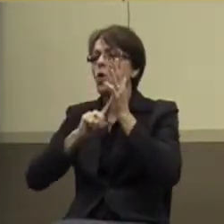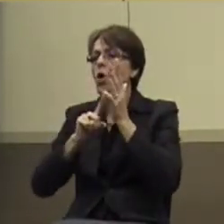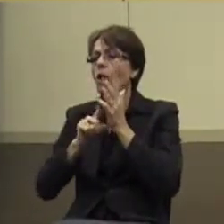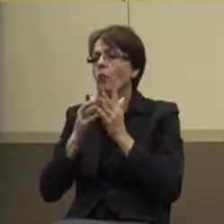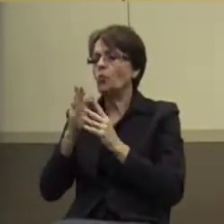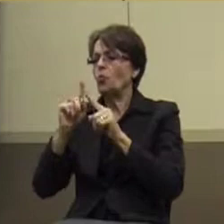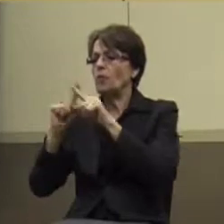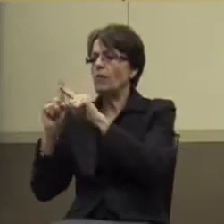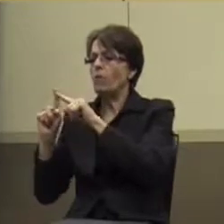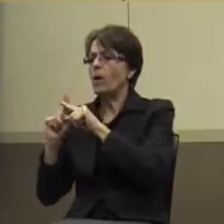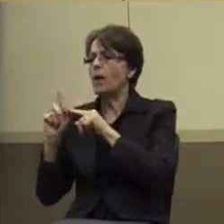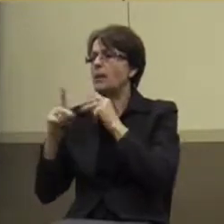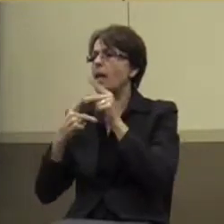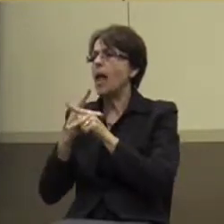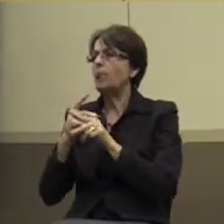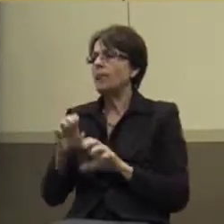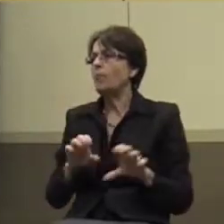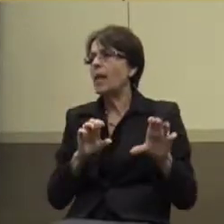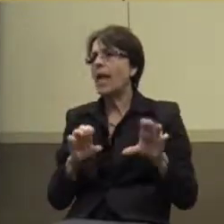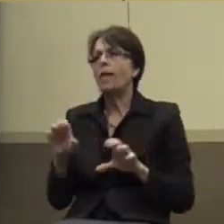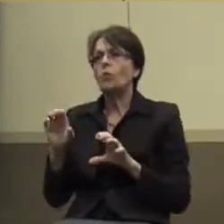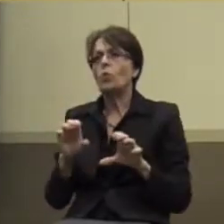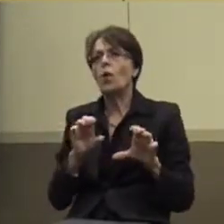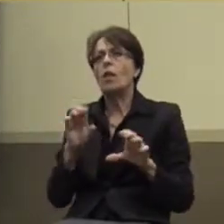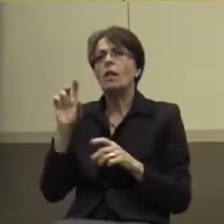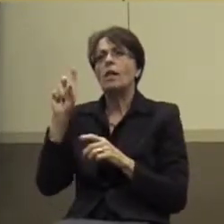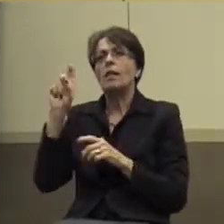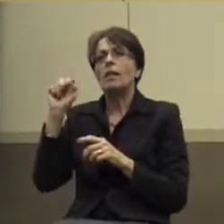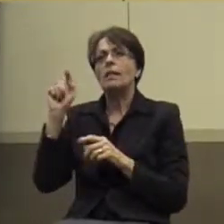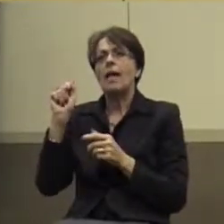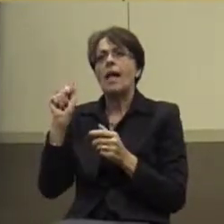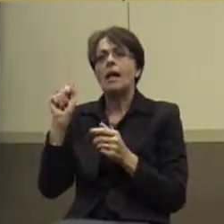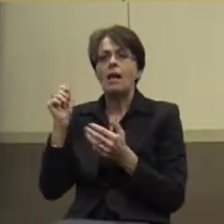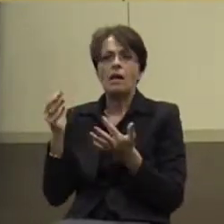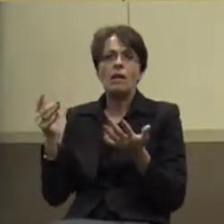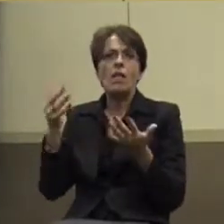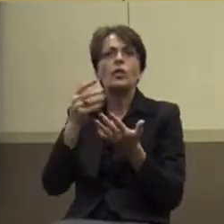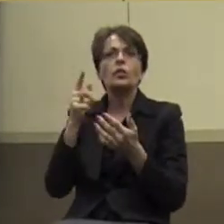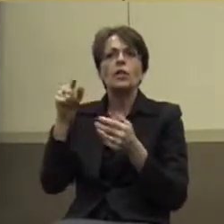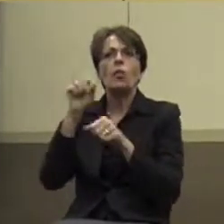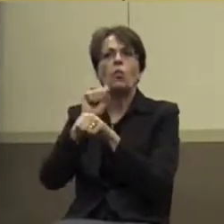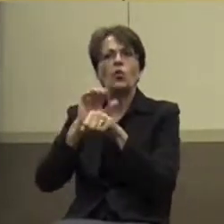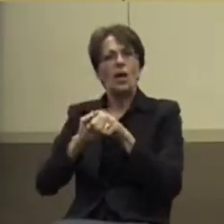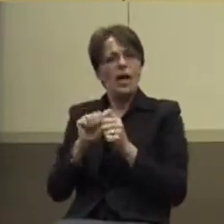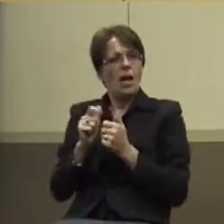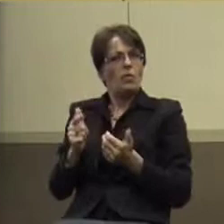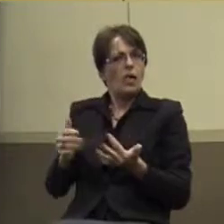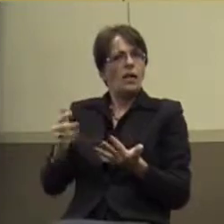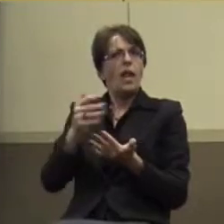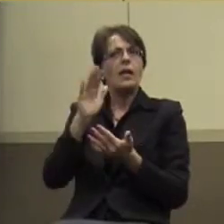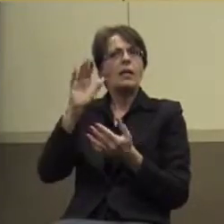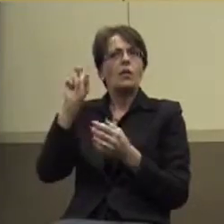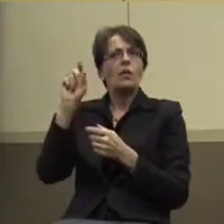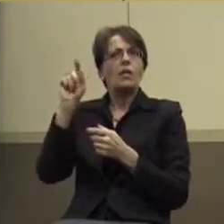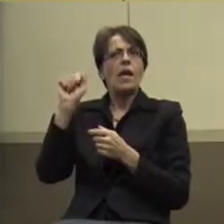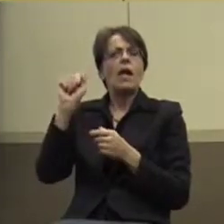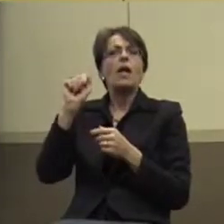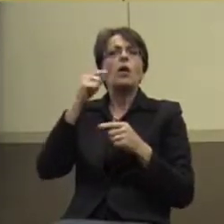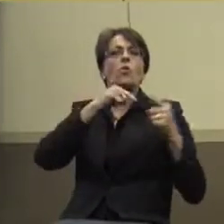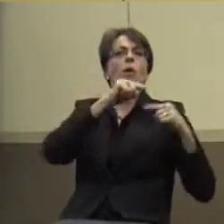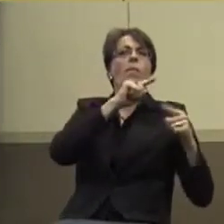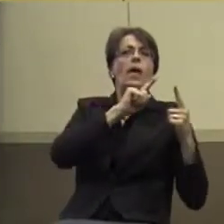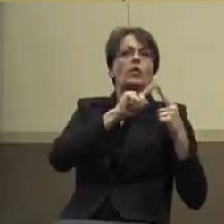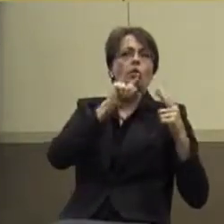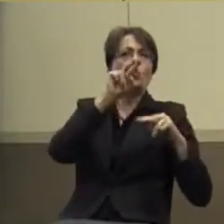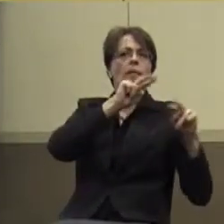behavioral data collection that they worked on. Like how did they collect their data? going back to those observational techniques, because I'll be